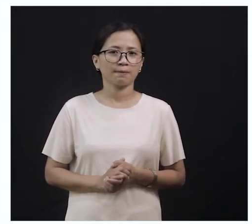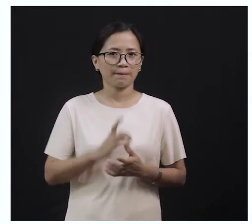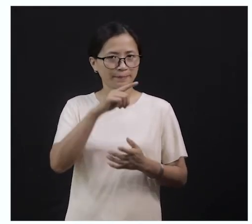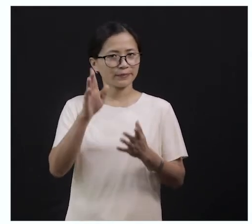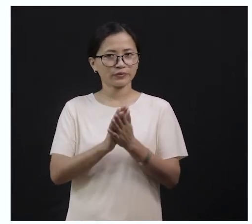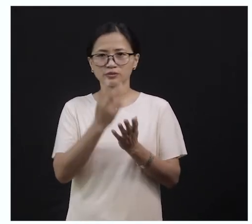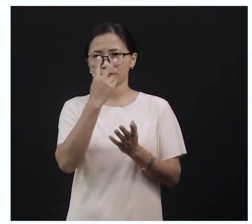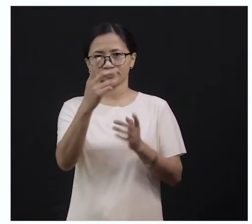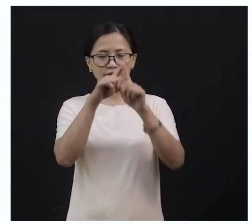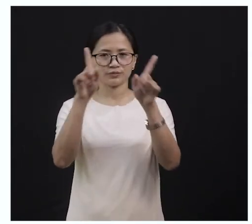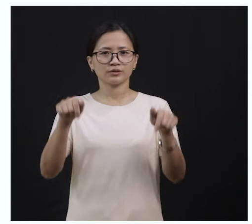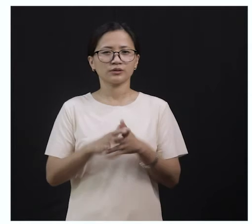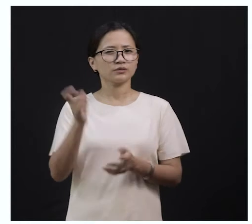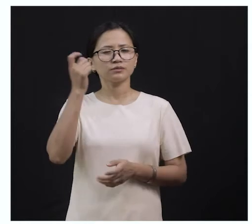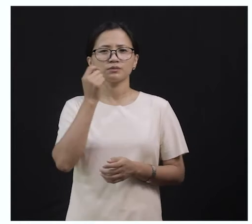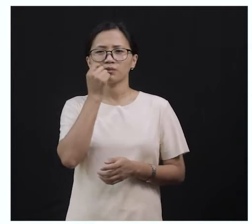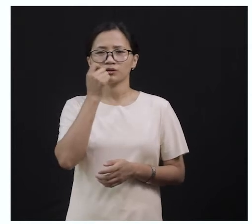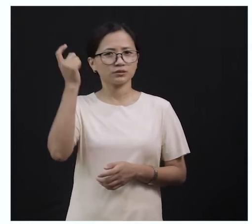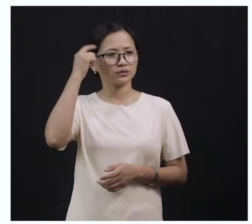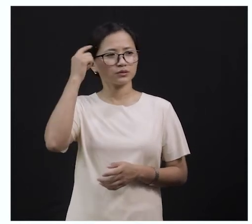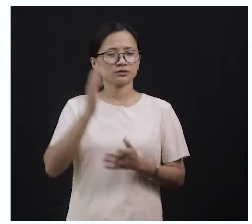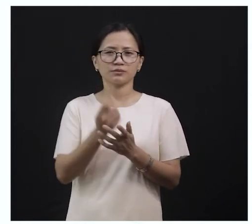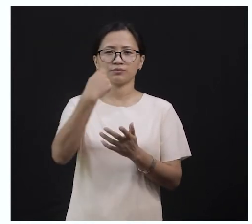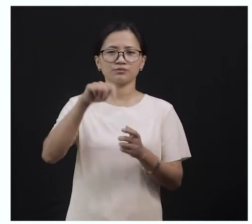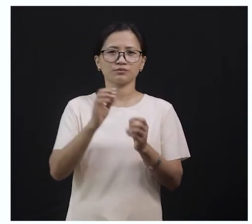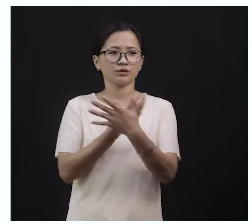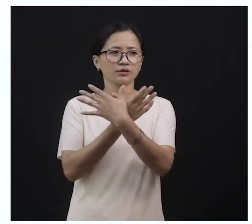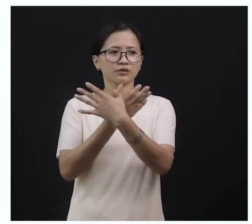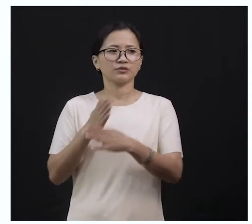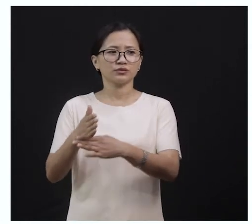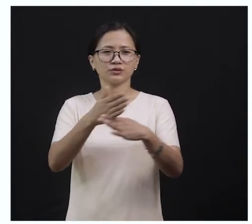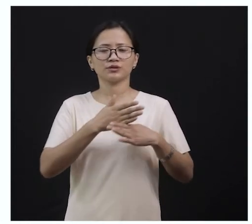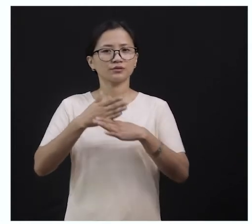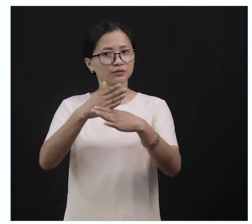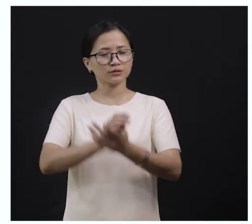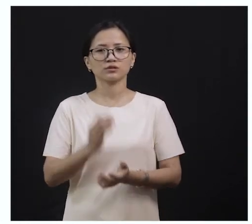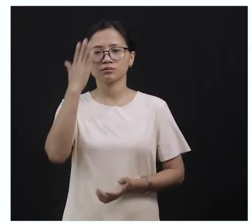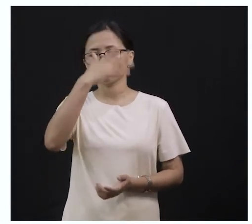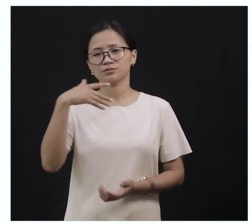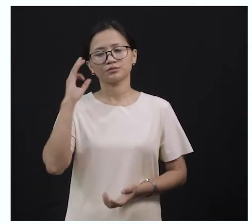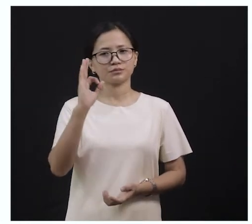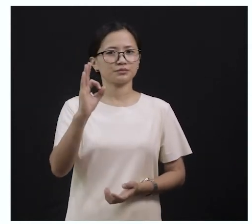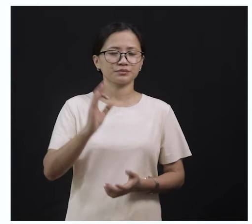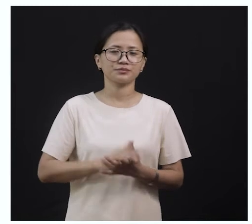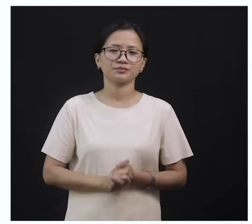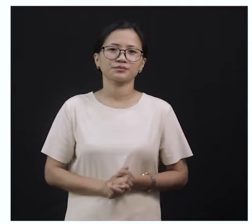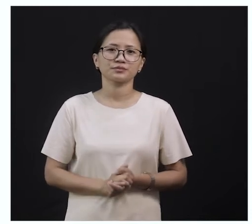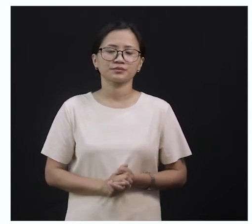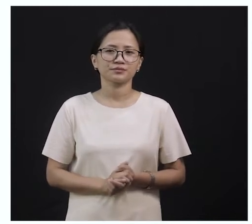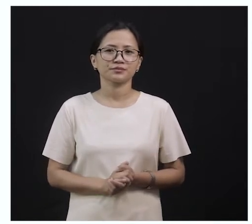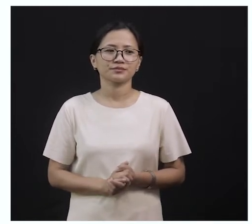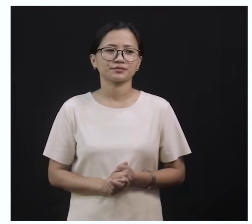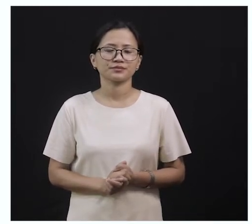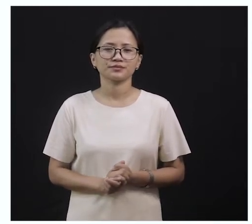Right. The poet is thanking the butterfly for sharing its beauty. See the butterfly here. It's